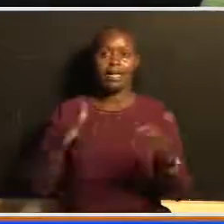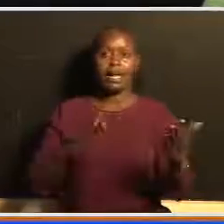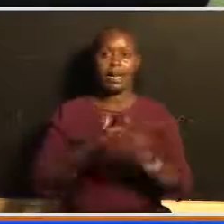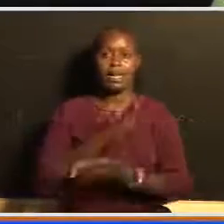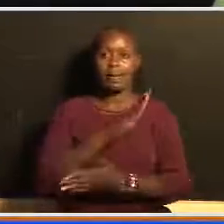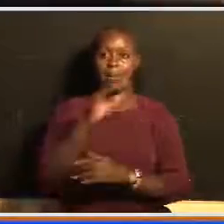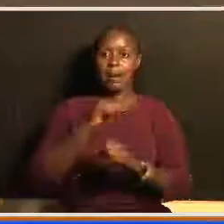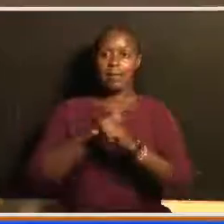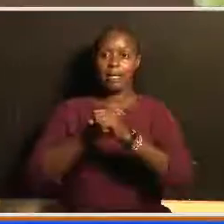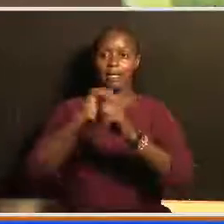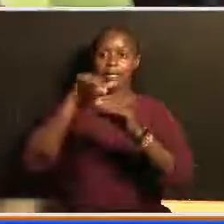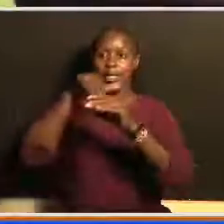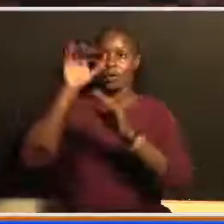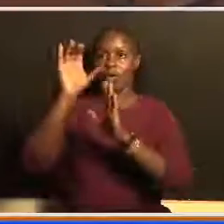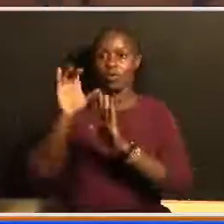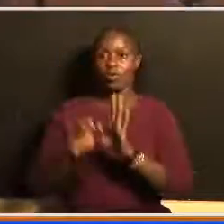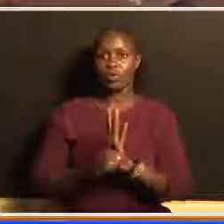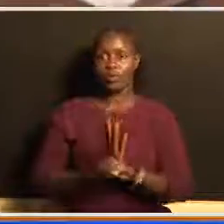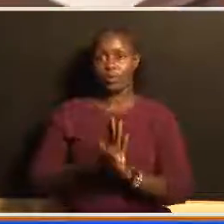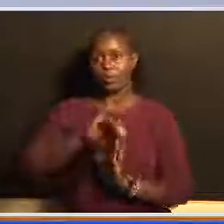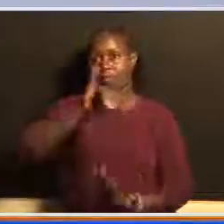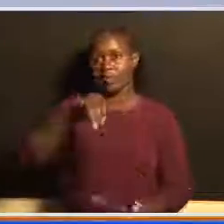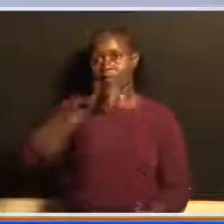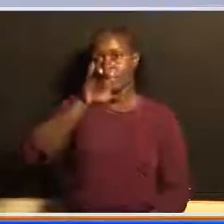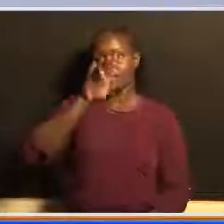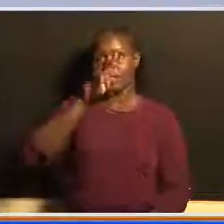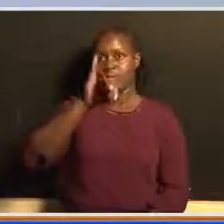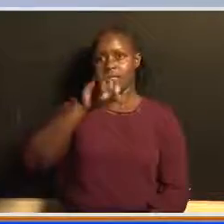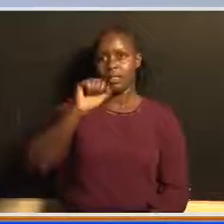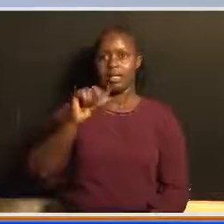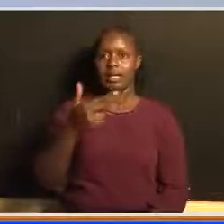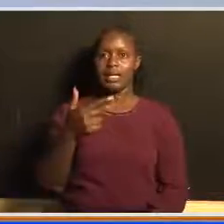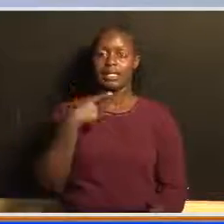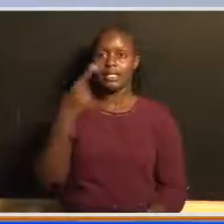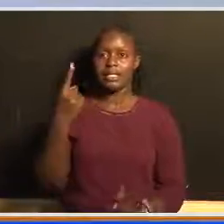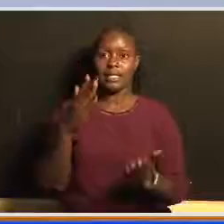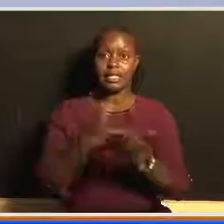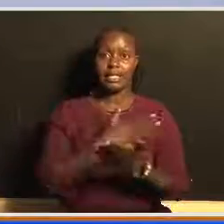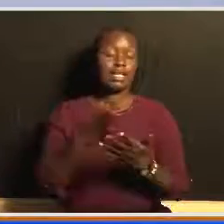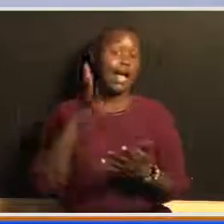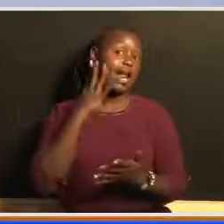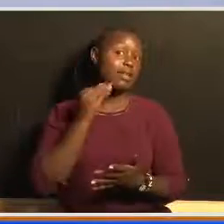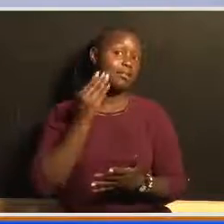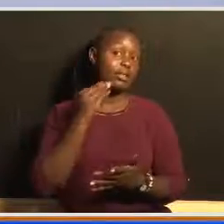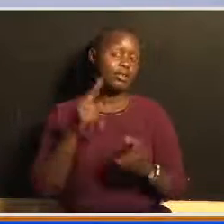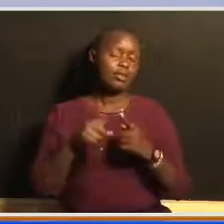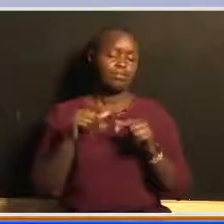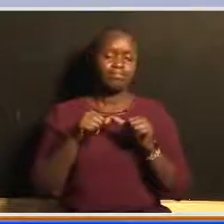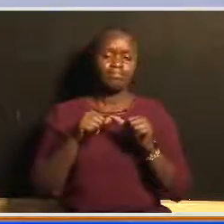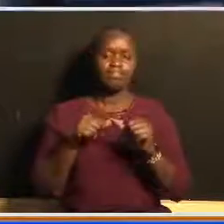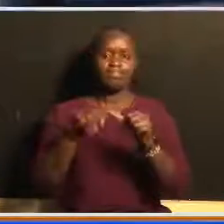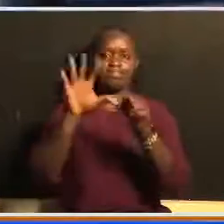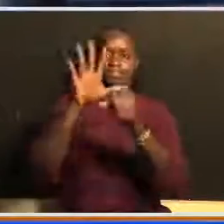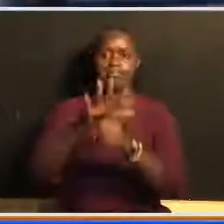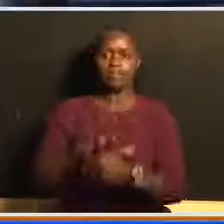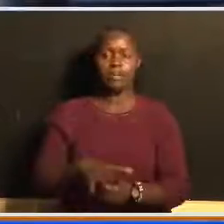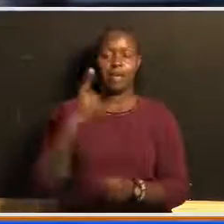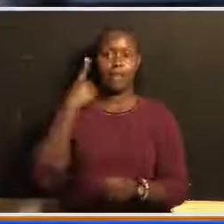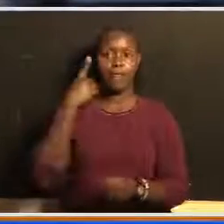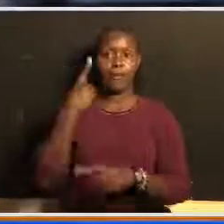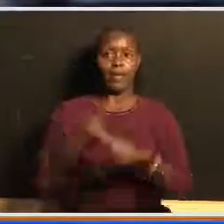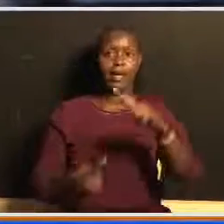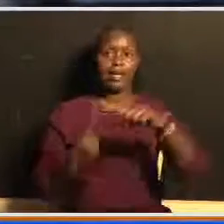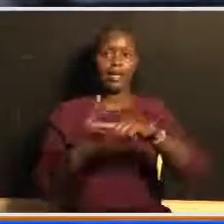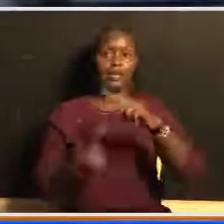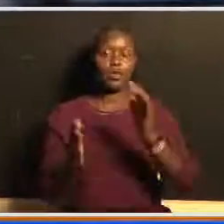protected by the constitution. Jedida Mutinda, an albino herself, shares the experience of enduring discrimination for years, with many